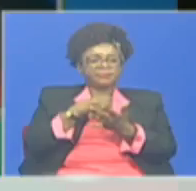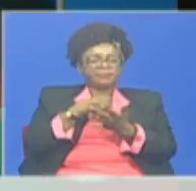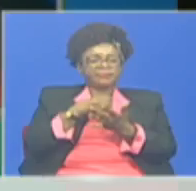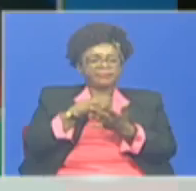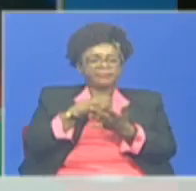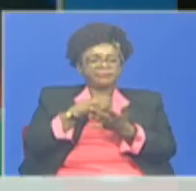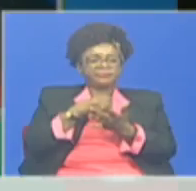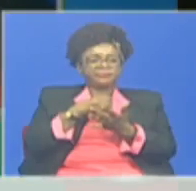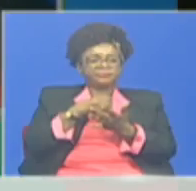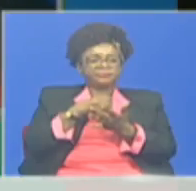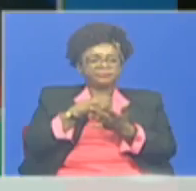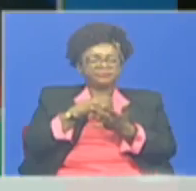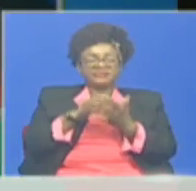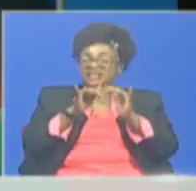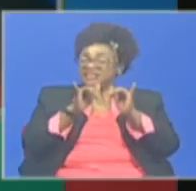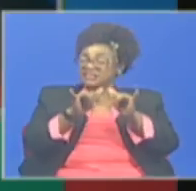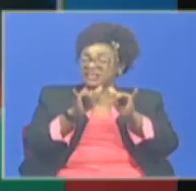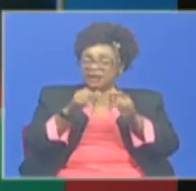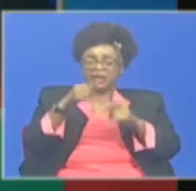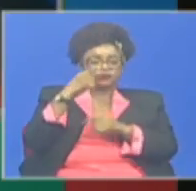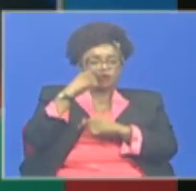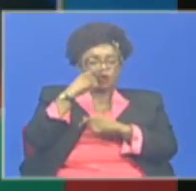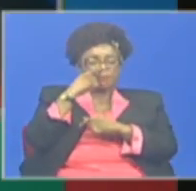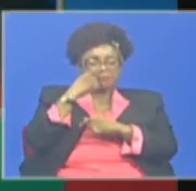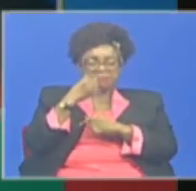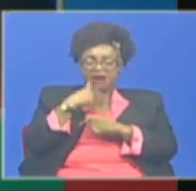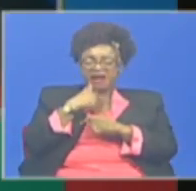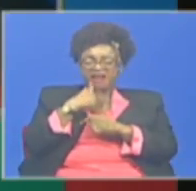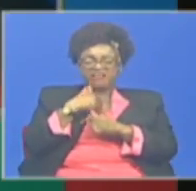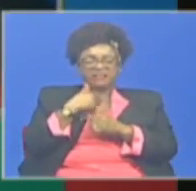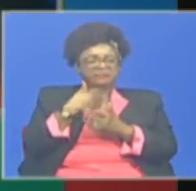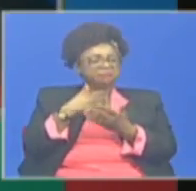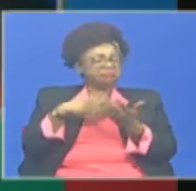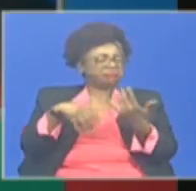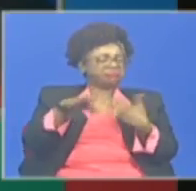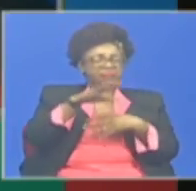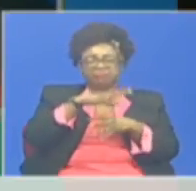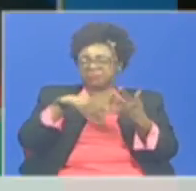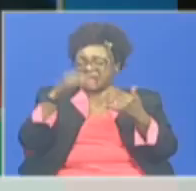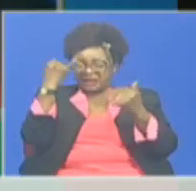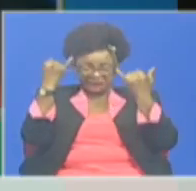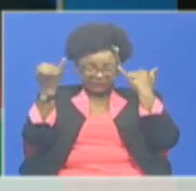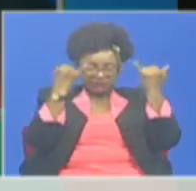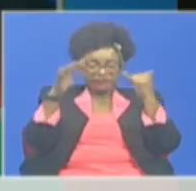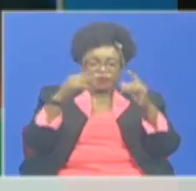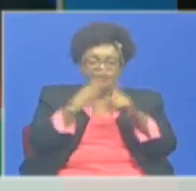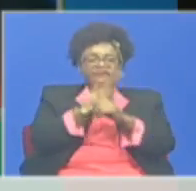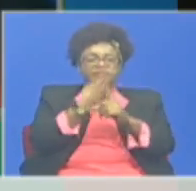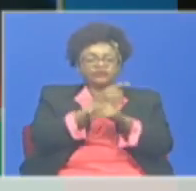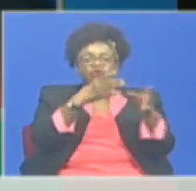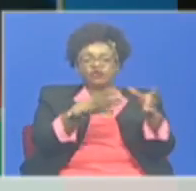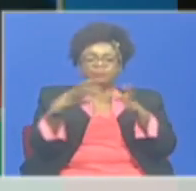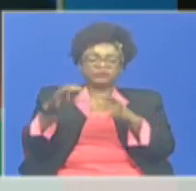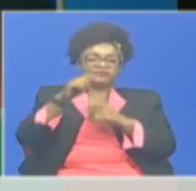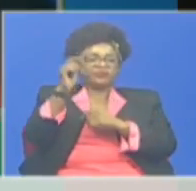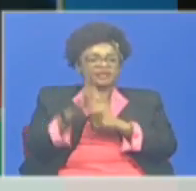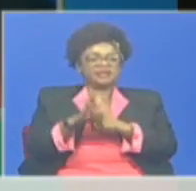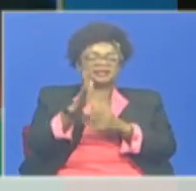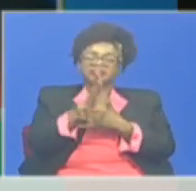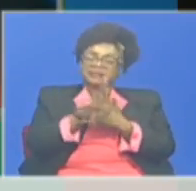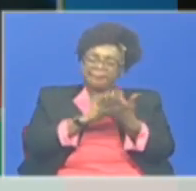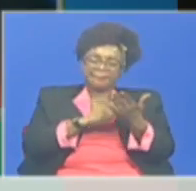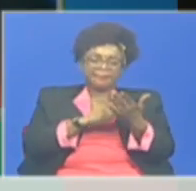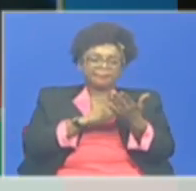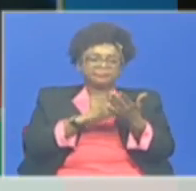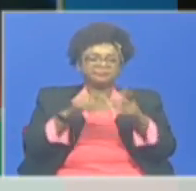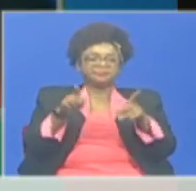Melita, staying at home has come with mixed bag of fortunes for different cadres of Kenyans. Some, like this